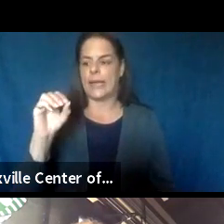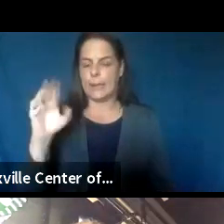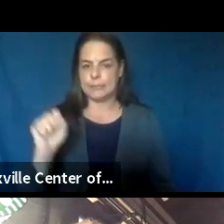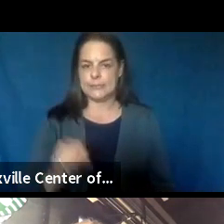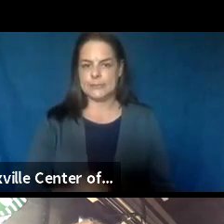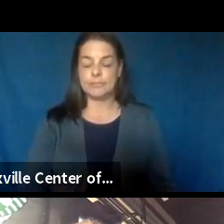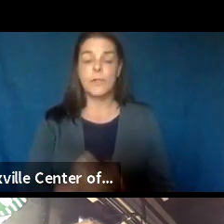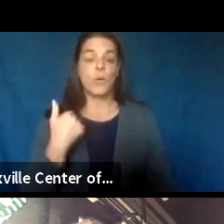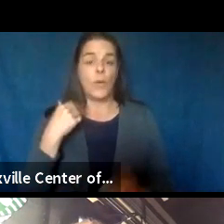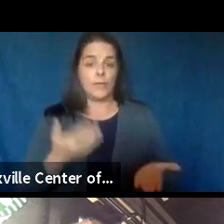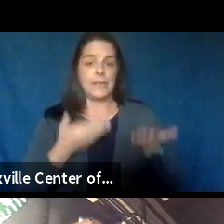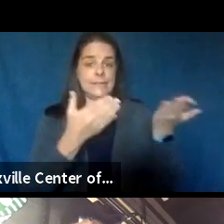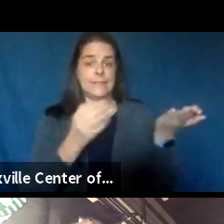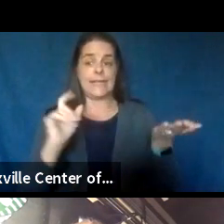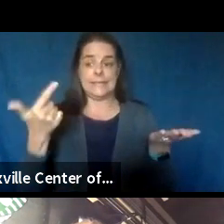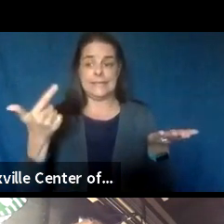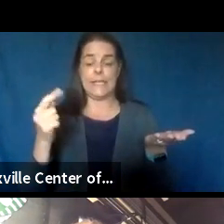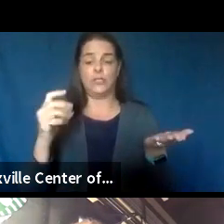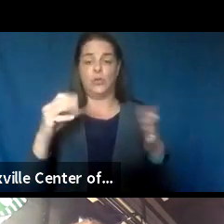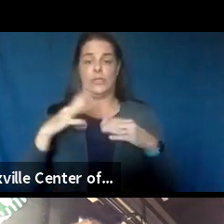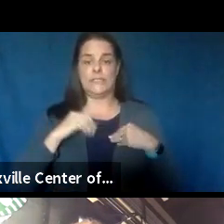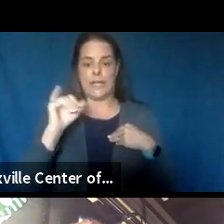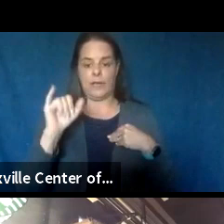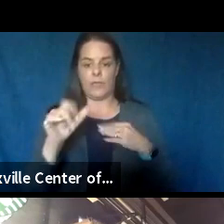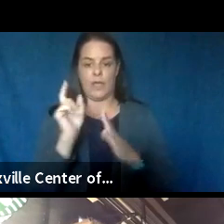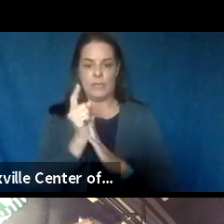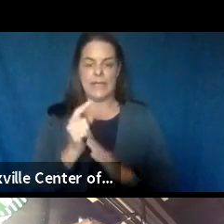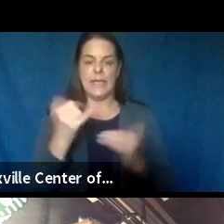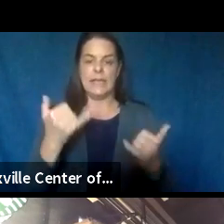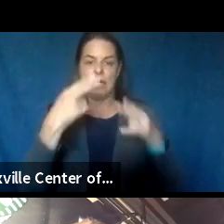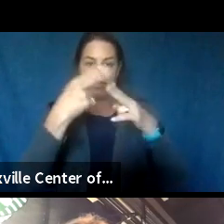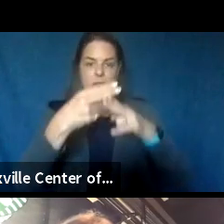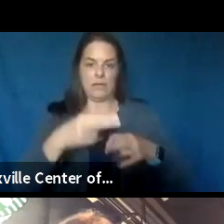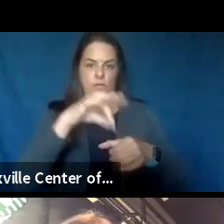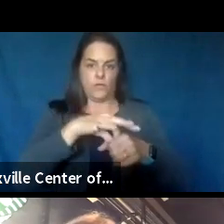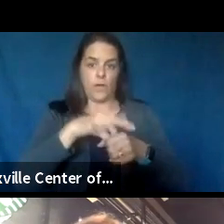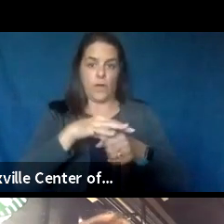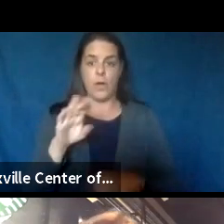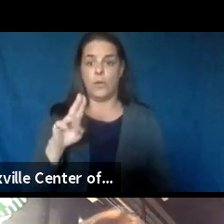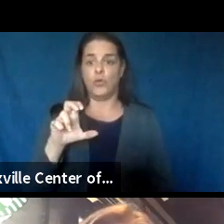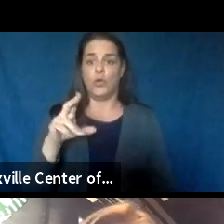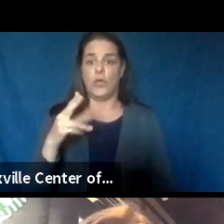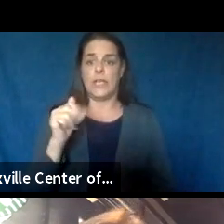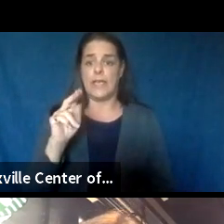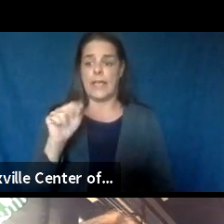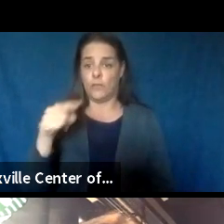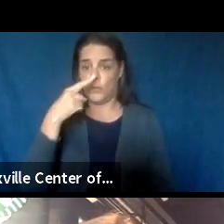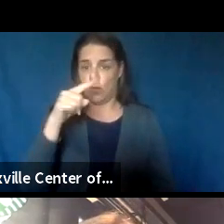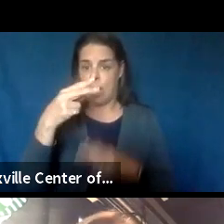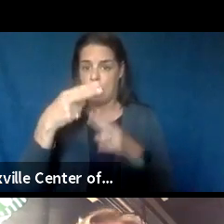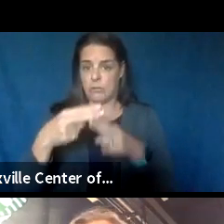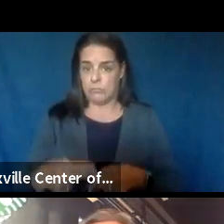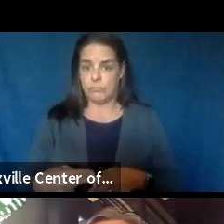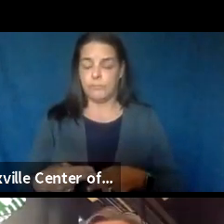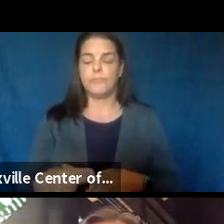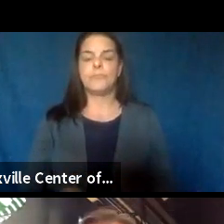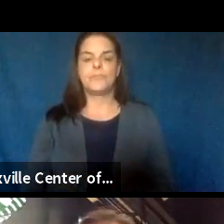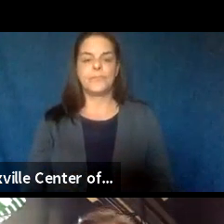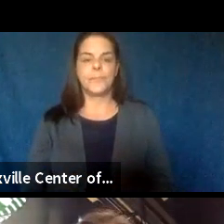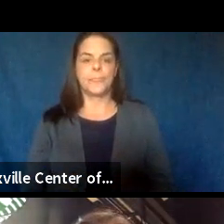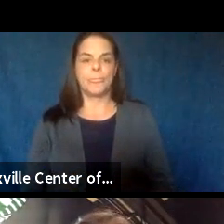a motion and a second for acceptance, and let's have a roll call vote. And Dr. Buchanan, if you'll lead our roll call, please.